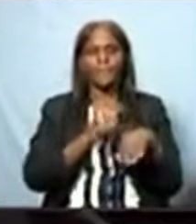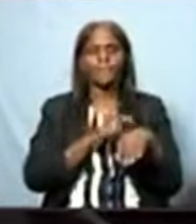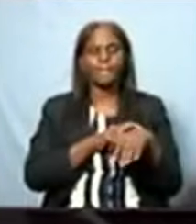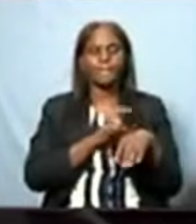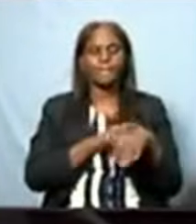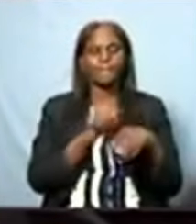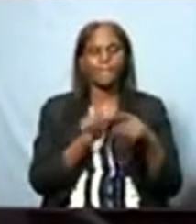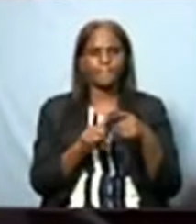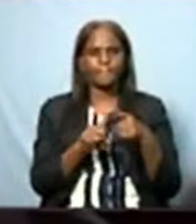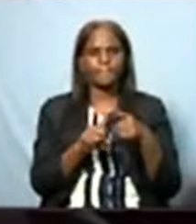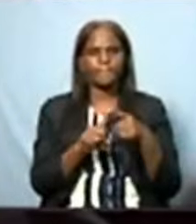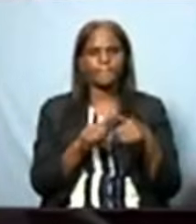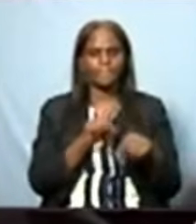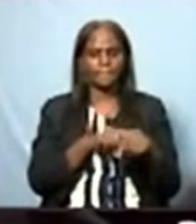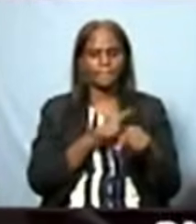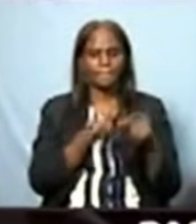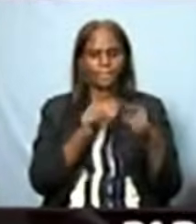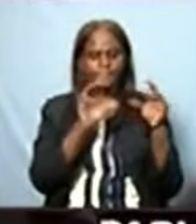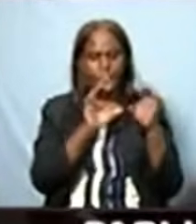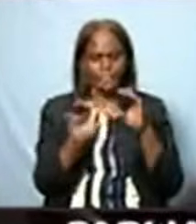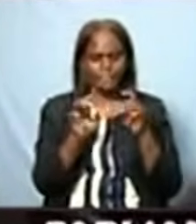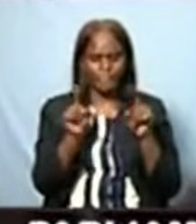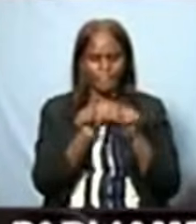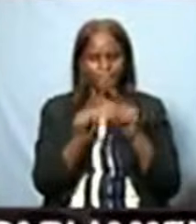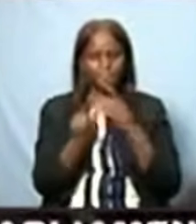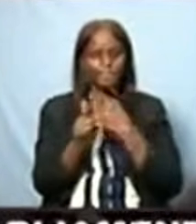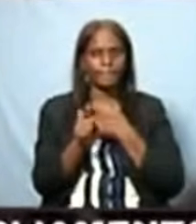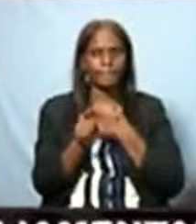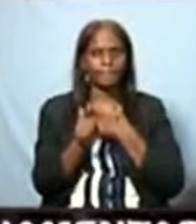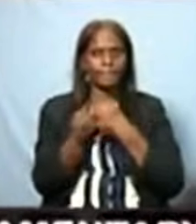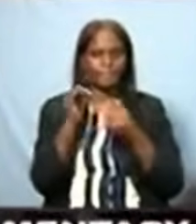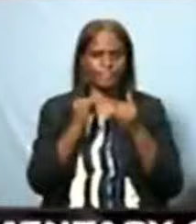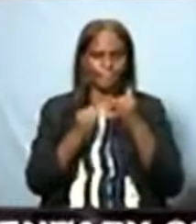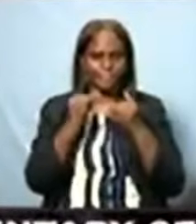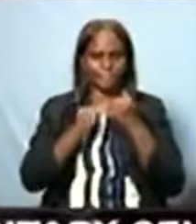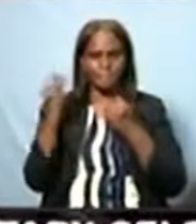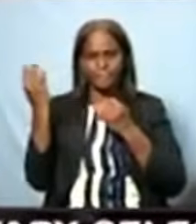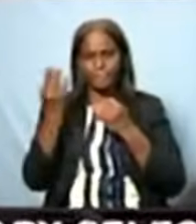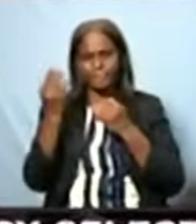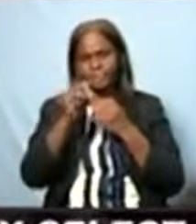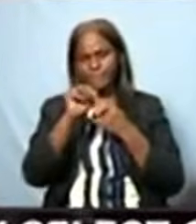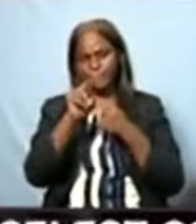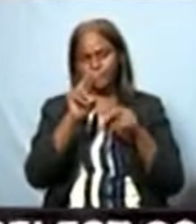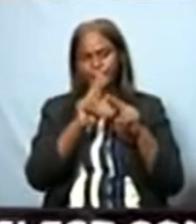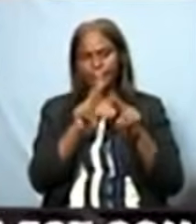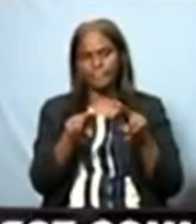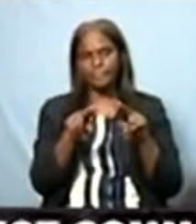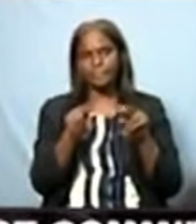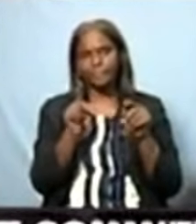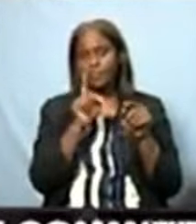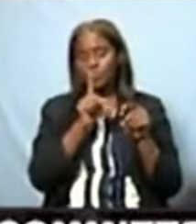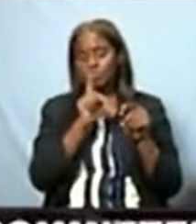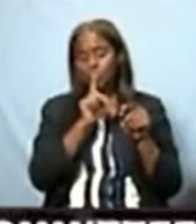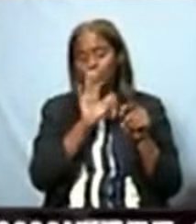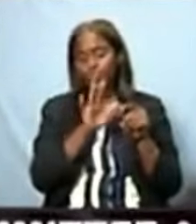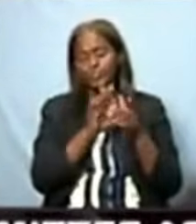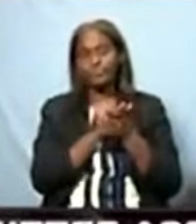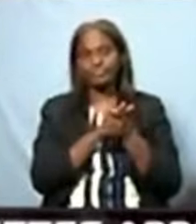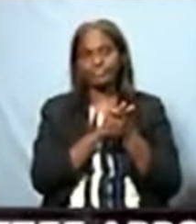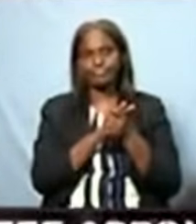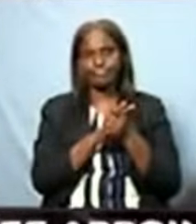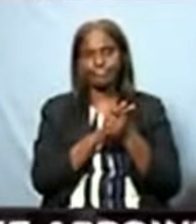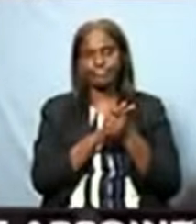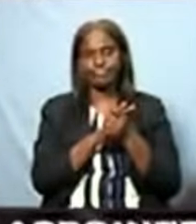to do that. And my concluding remark, Mr. Chairperson, is that it